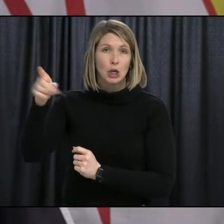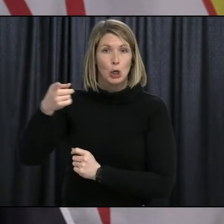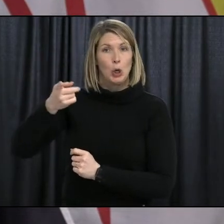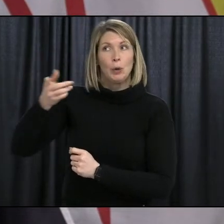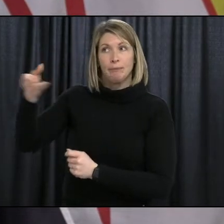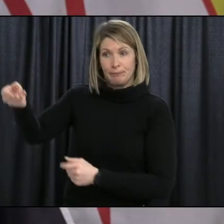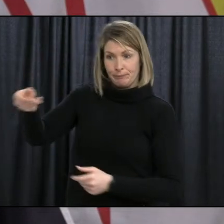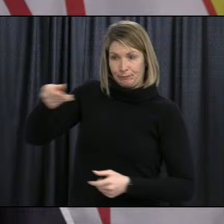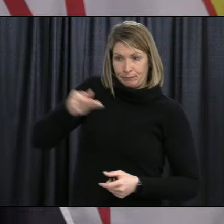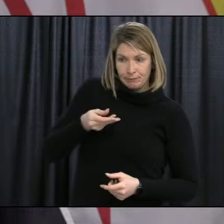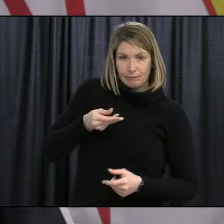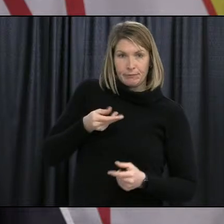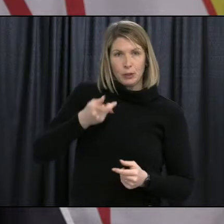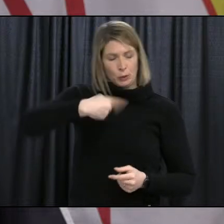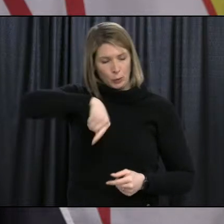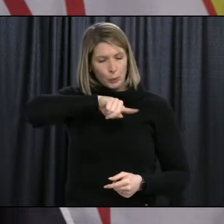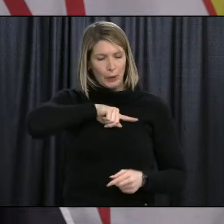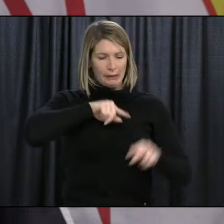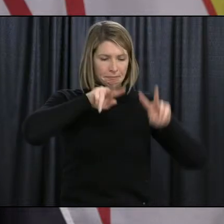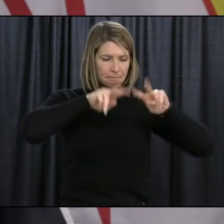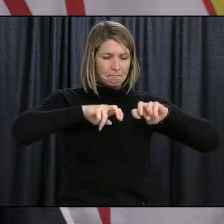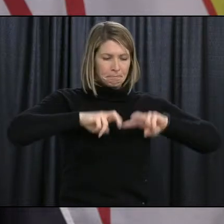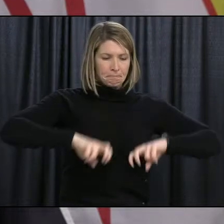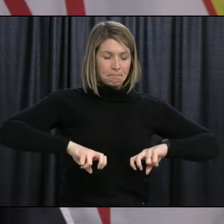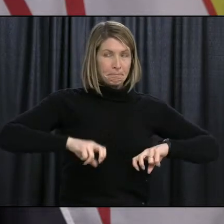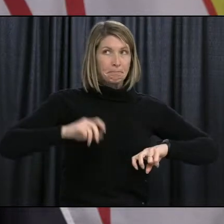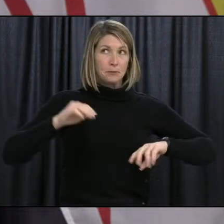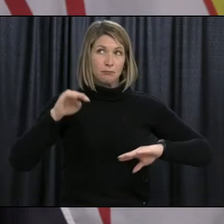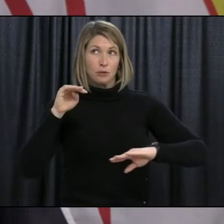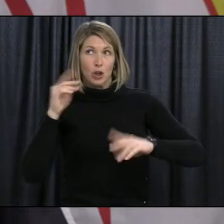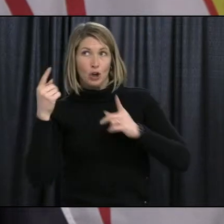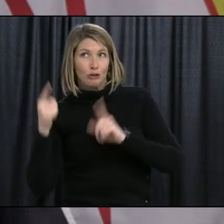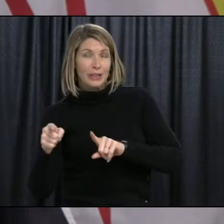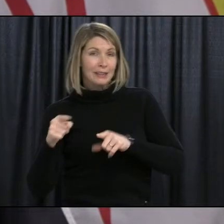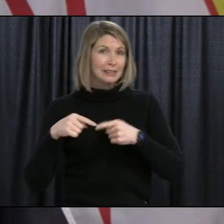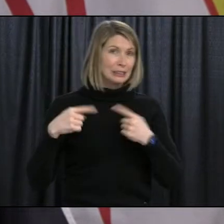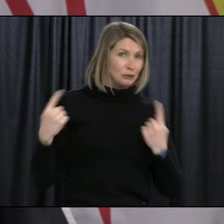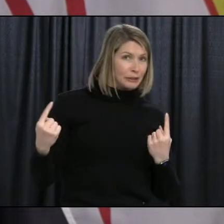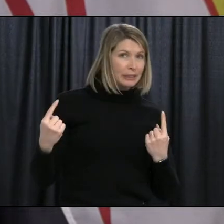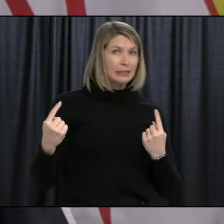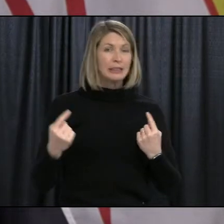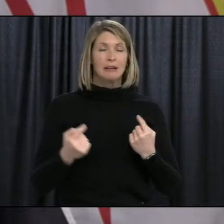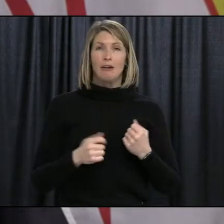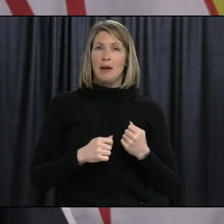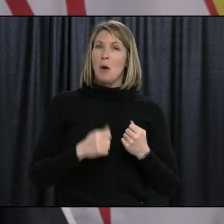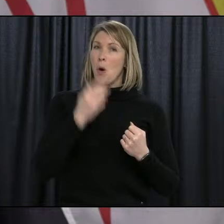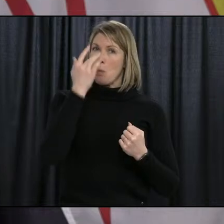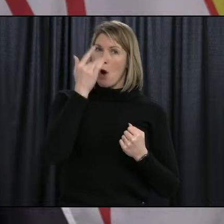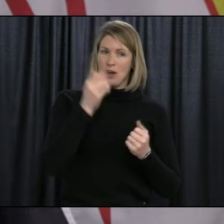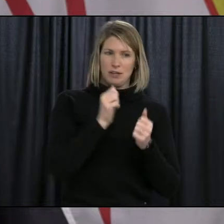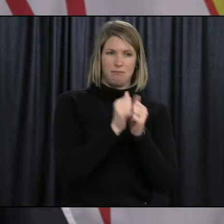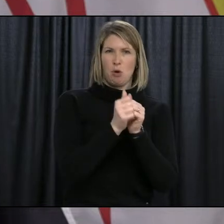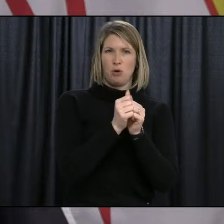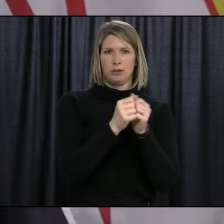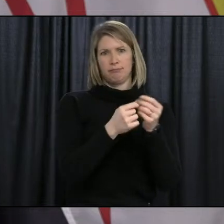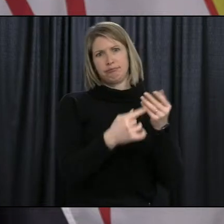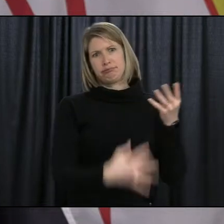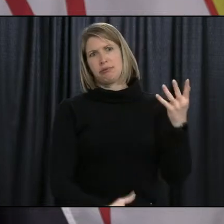done safely. And, I certainly don't know all the individual sports, so I wouldn't want to presume. But we